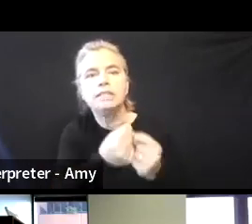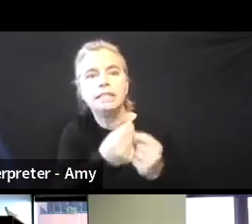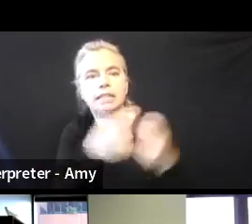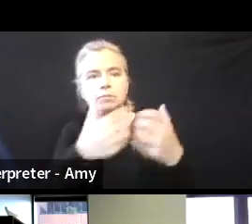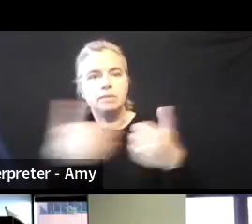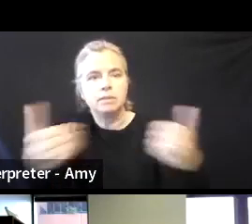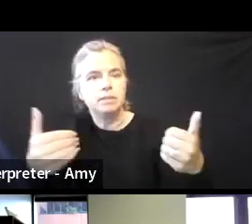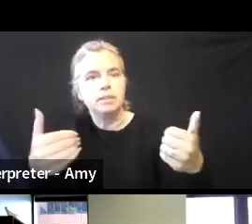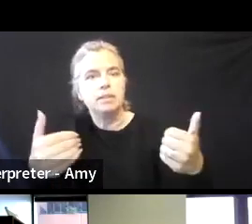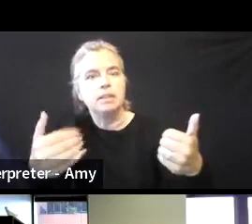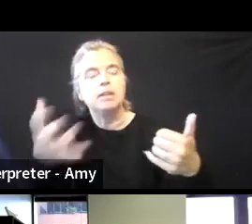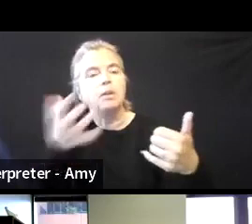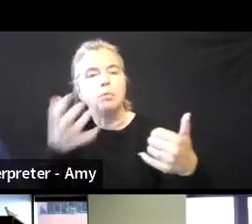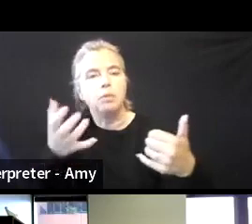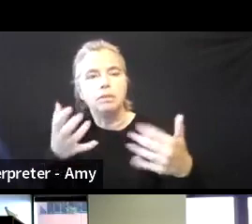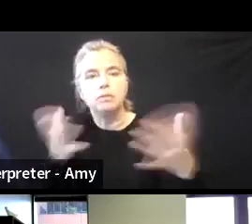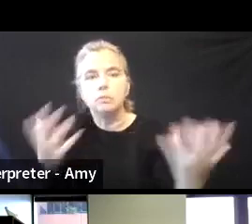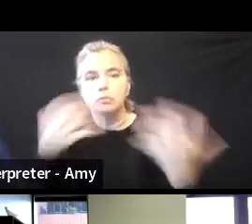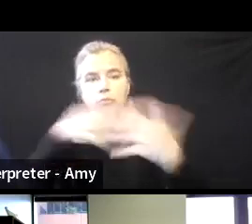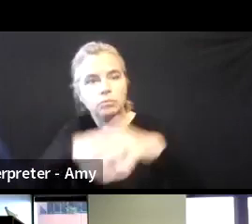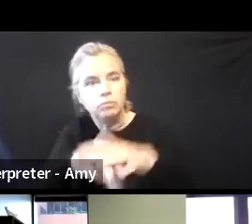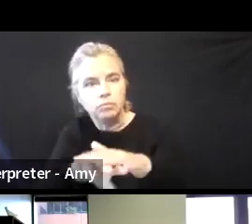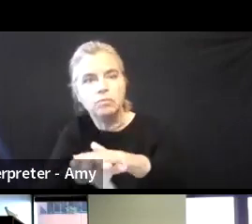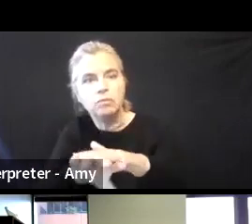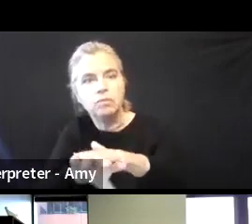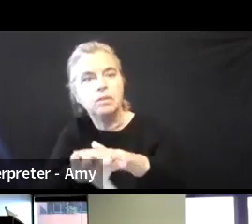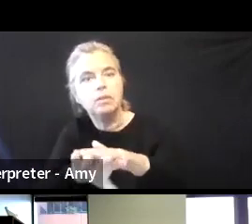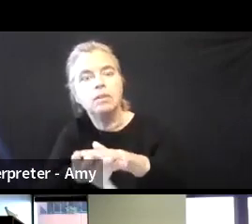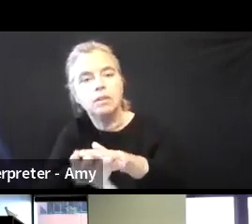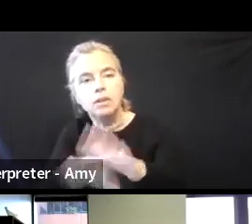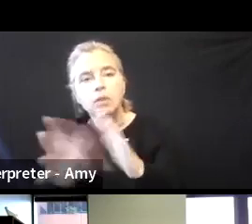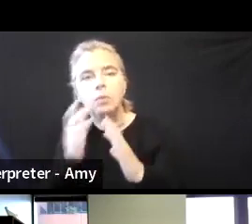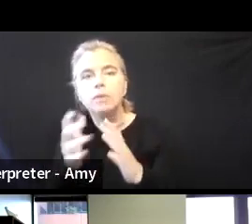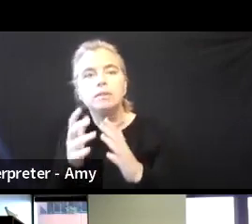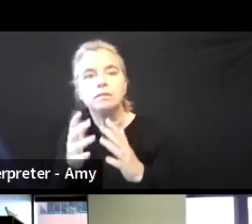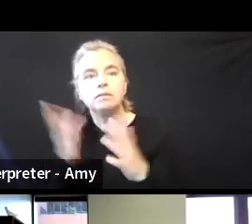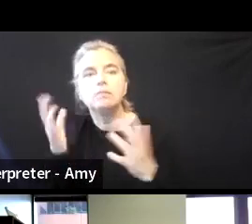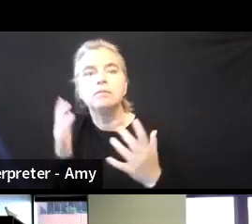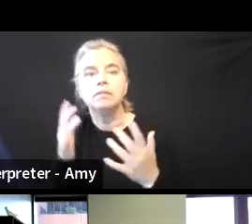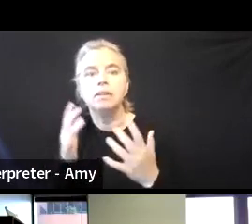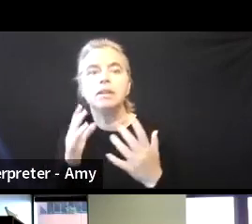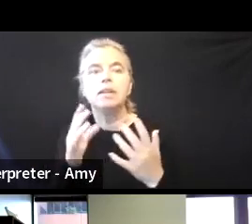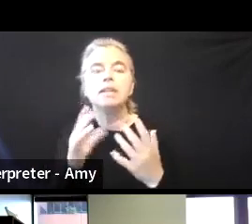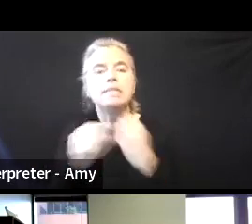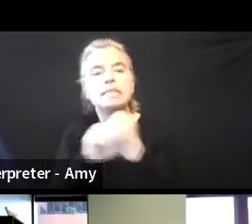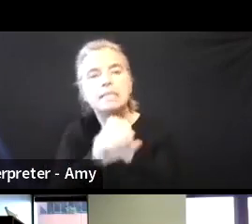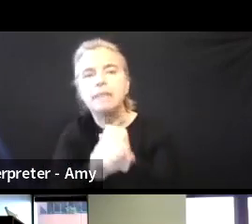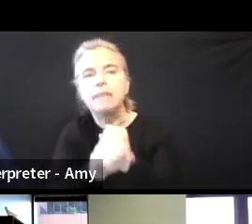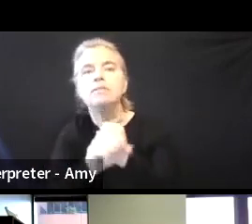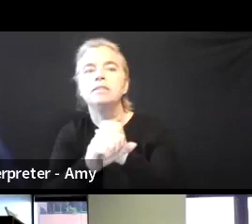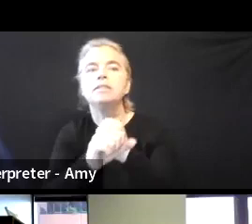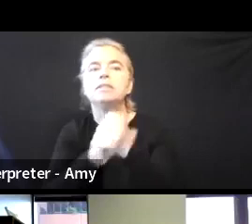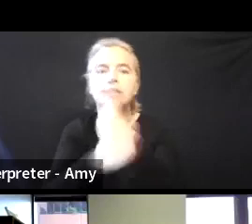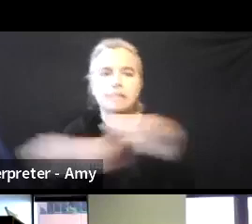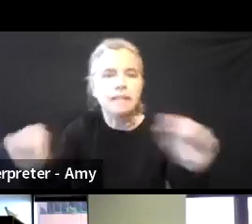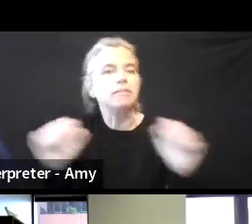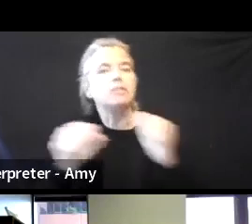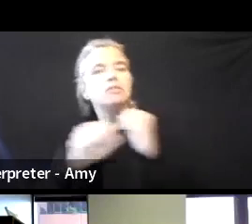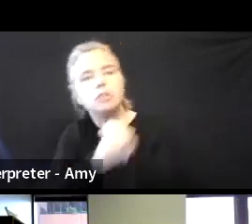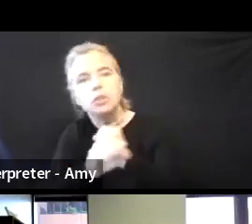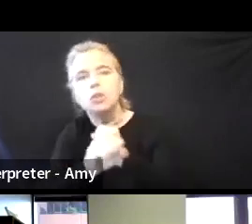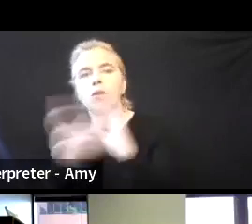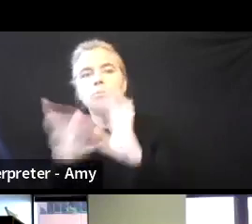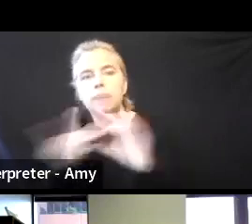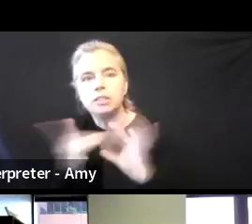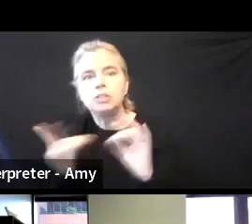to be sure that to integrate these messages of safety and security in every single corner of the